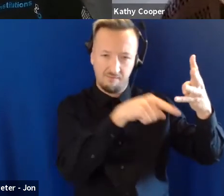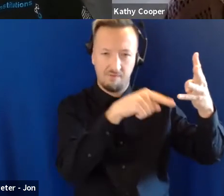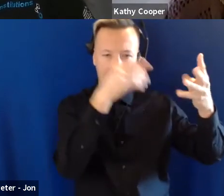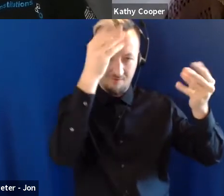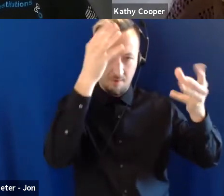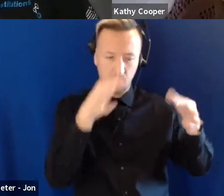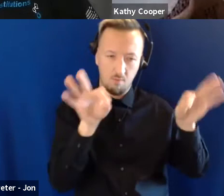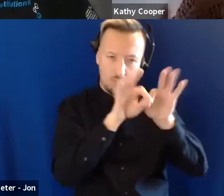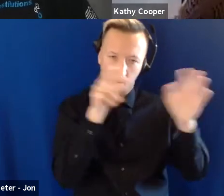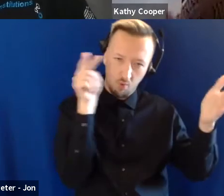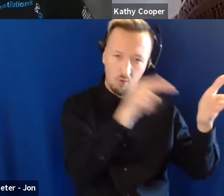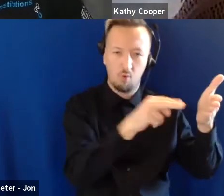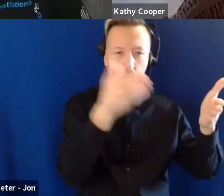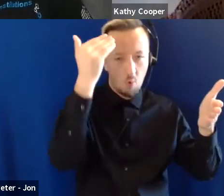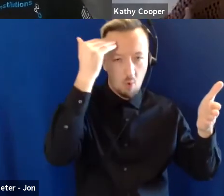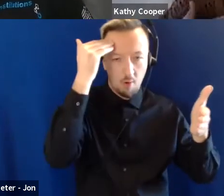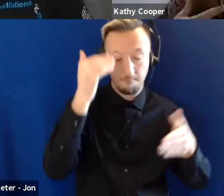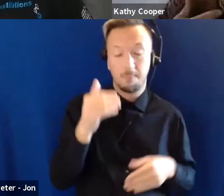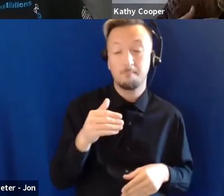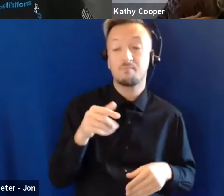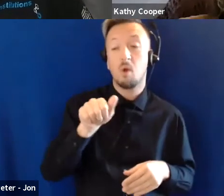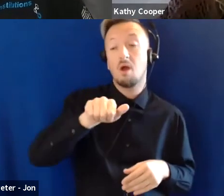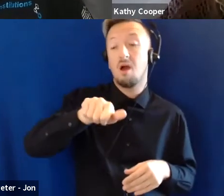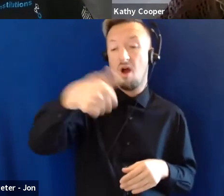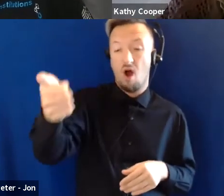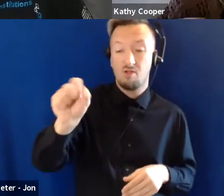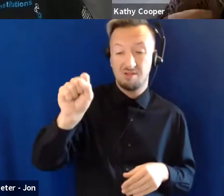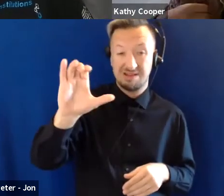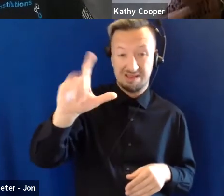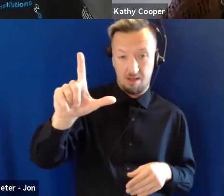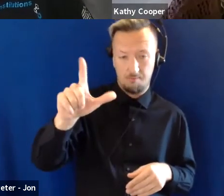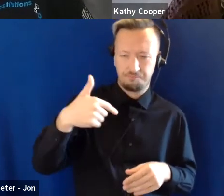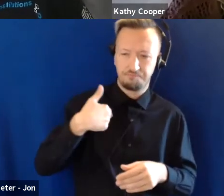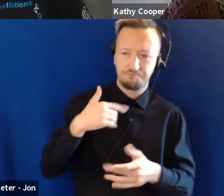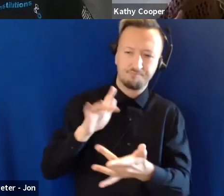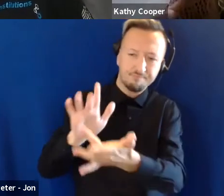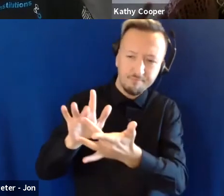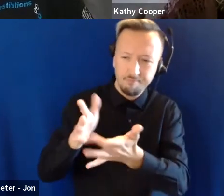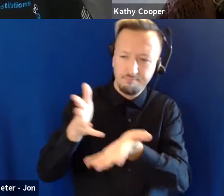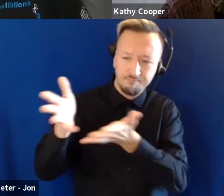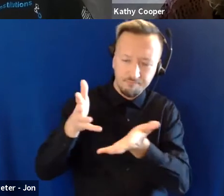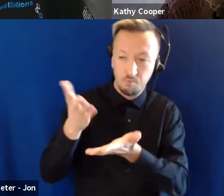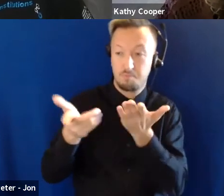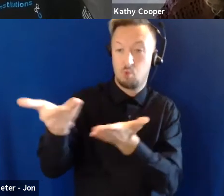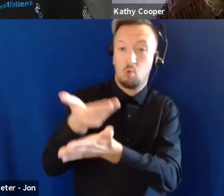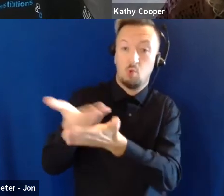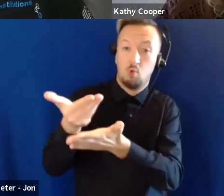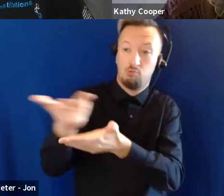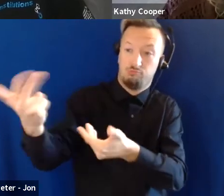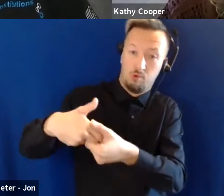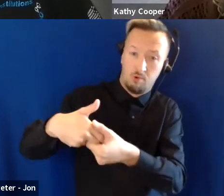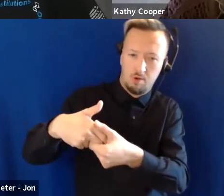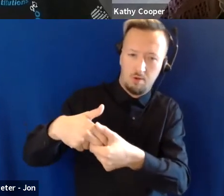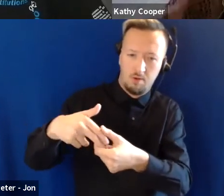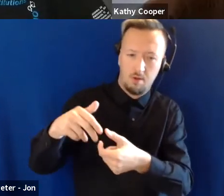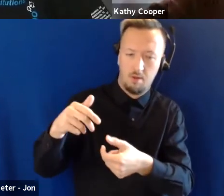always, when I talk to other SILCs, and I'm kind of helping people who maybe are new to this job or coming up, one of the biggest